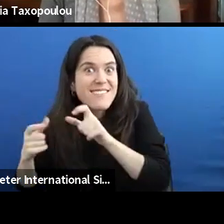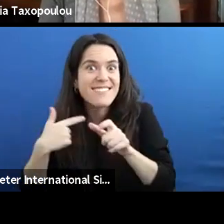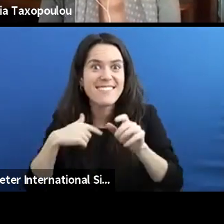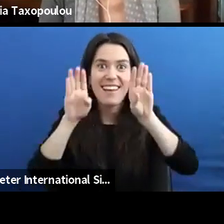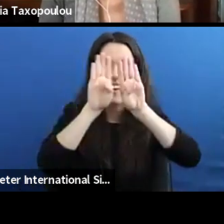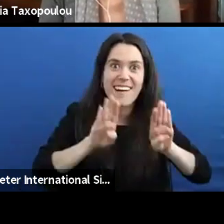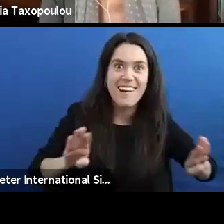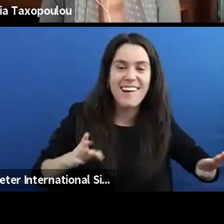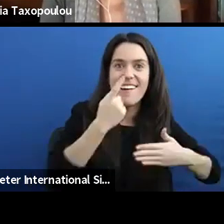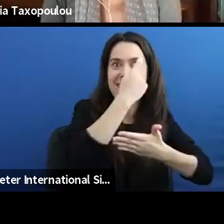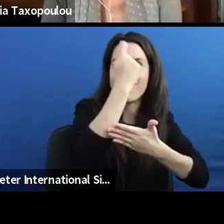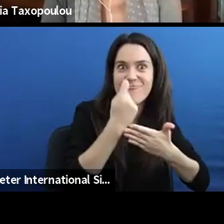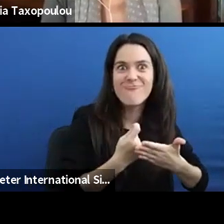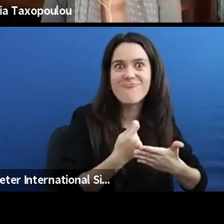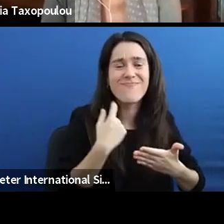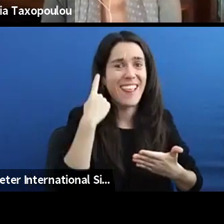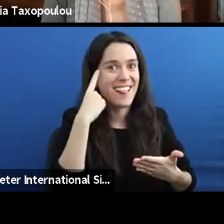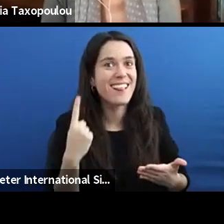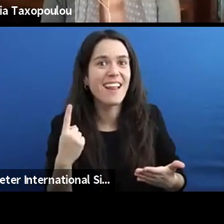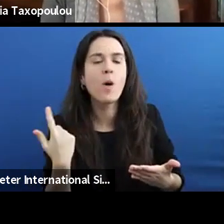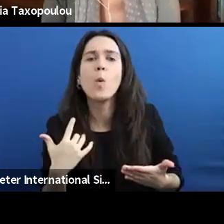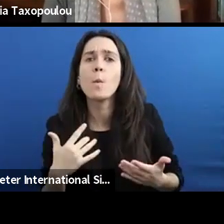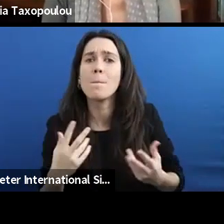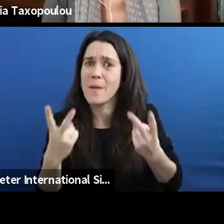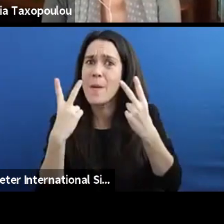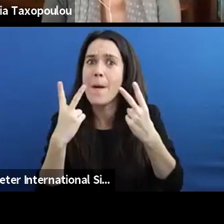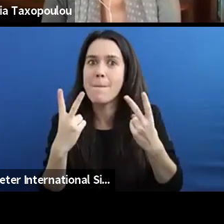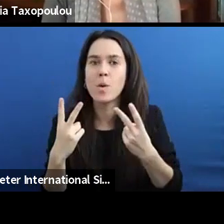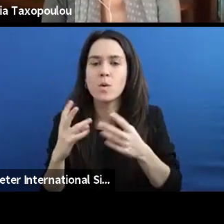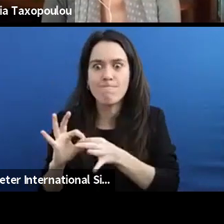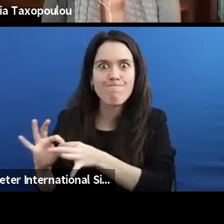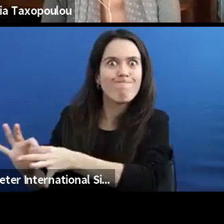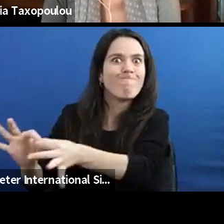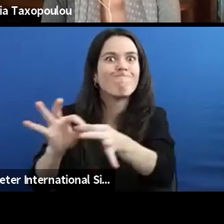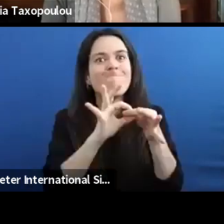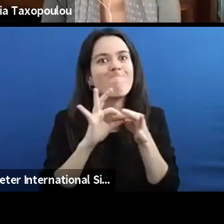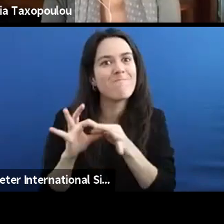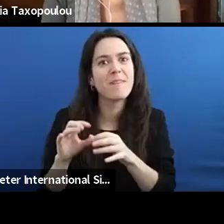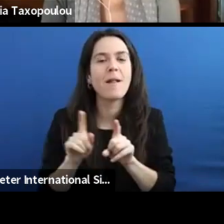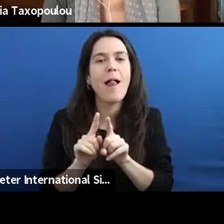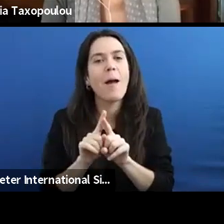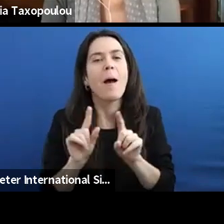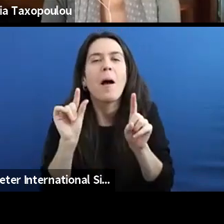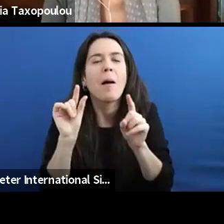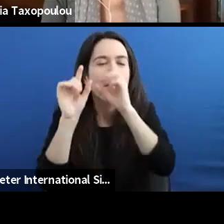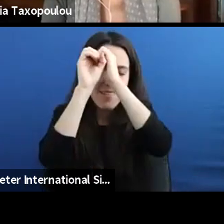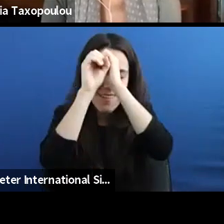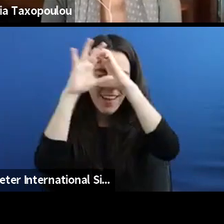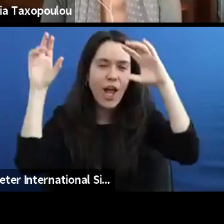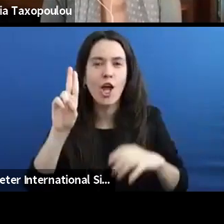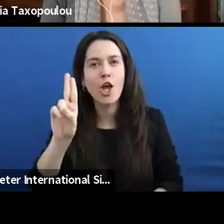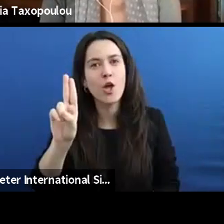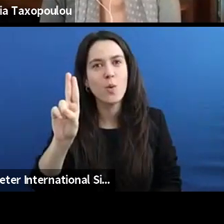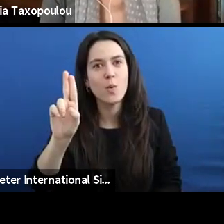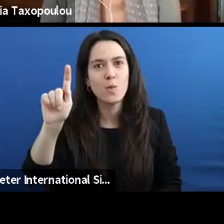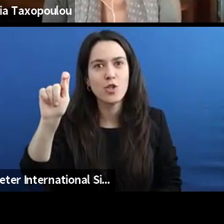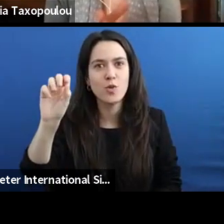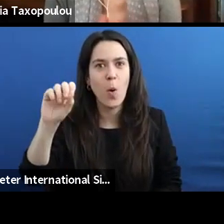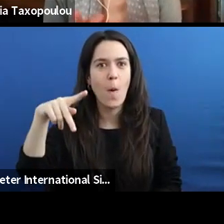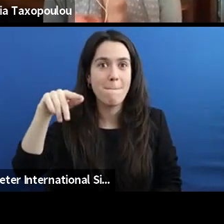my opinion, it's very important to create this kind of utopias, no, as a positive counter design. So do you